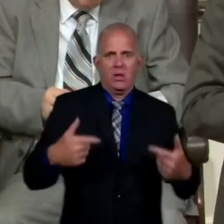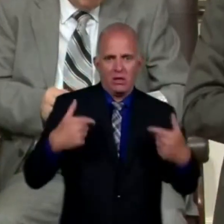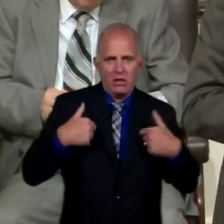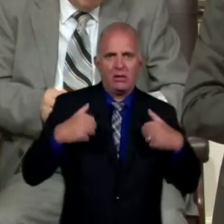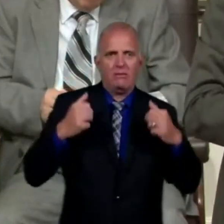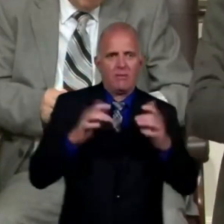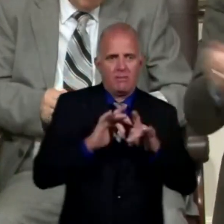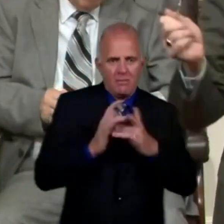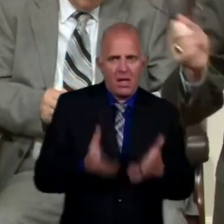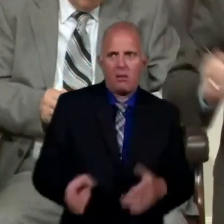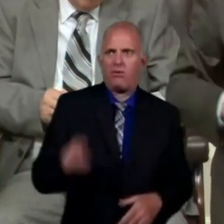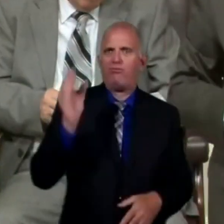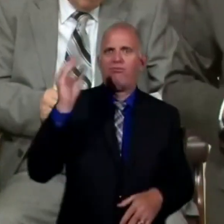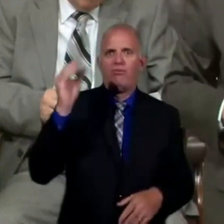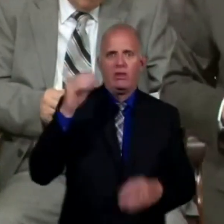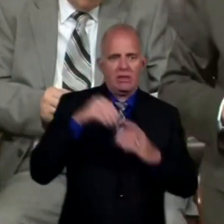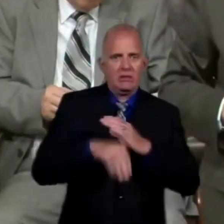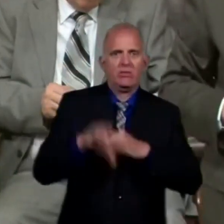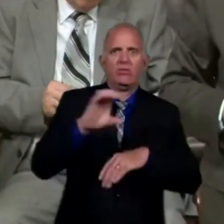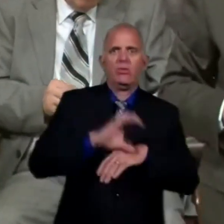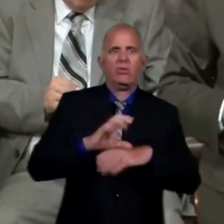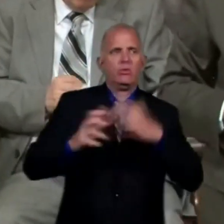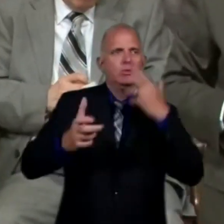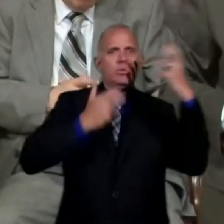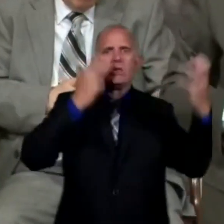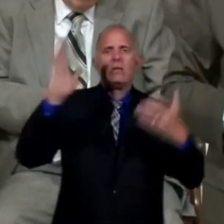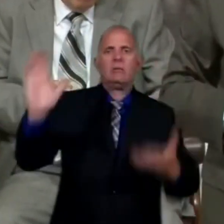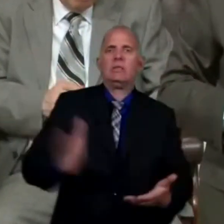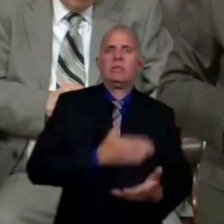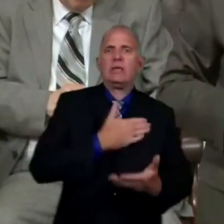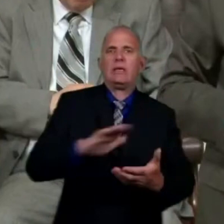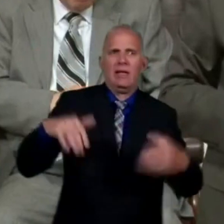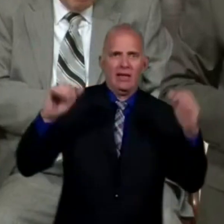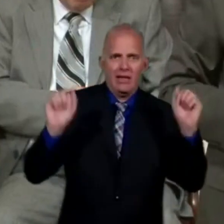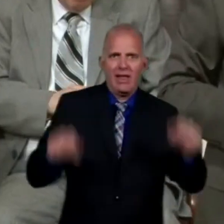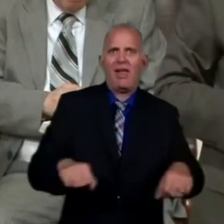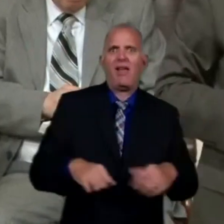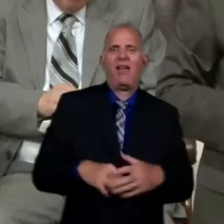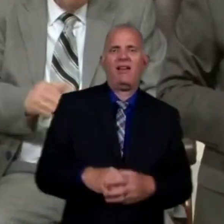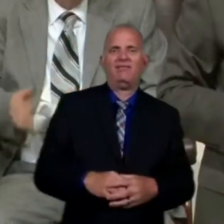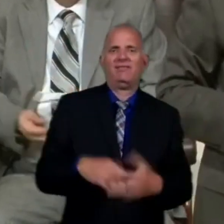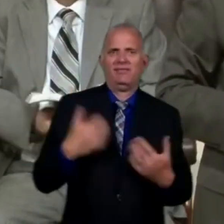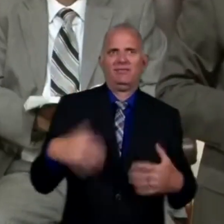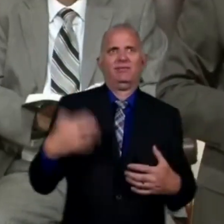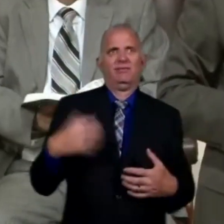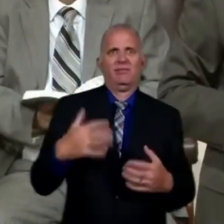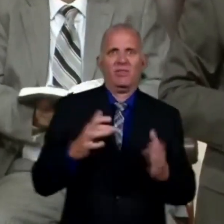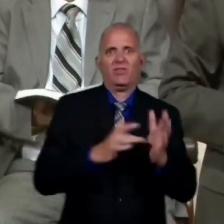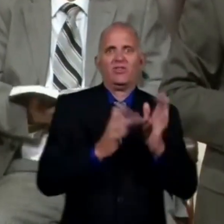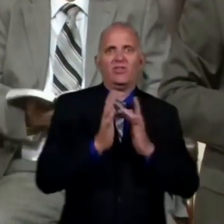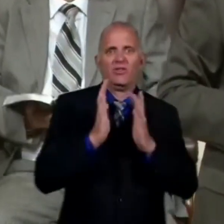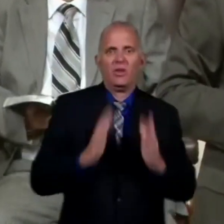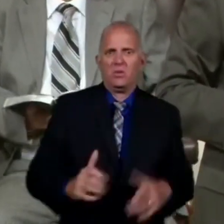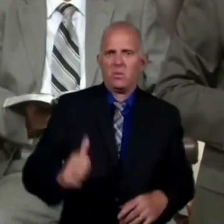church service and to sing as loud as we want to sing. Grieves me. Some people say they're Christians. They won't sing a word of the song. I